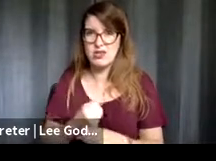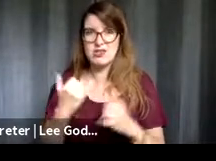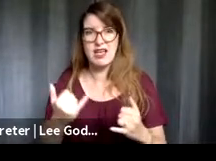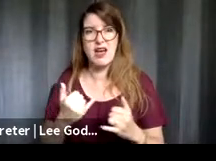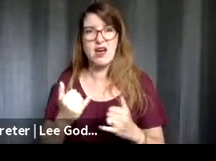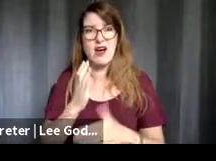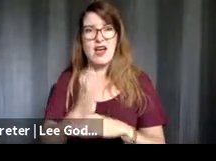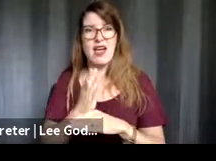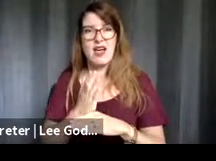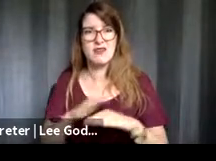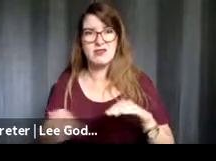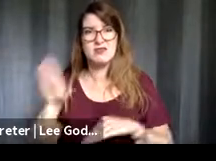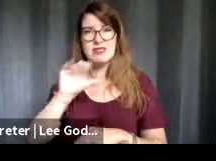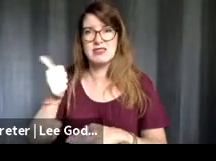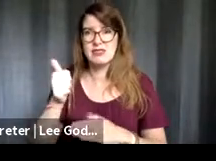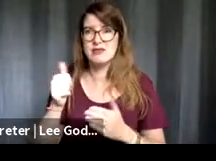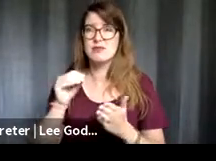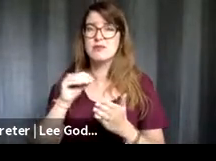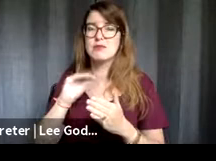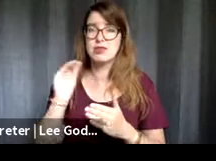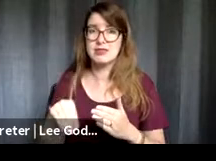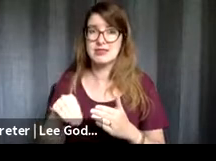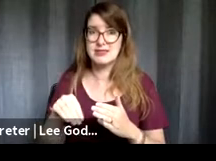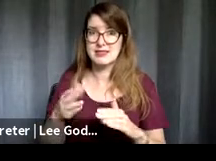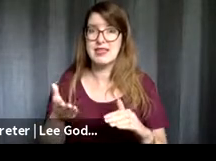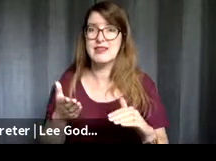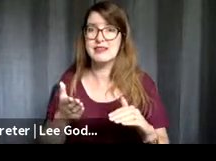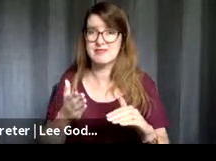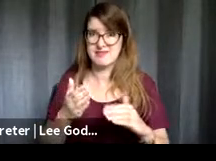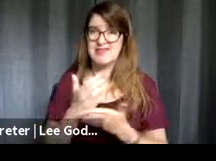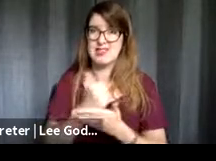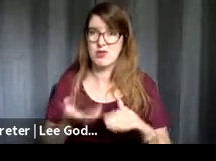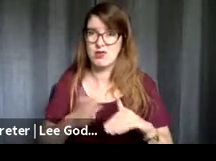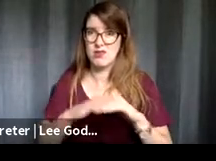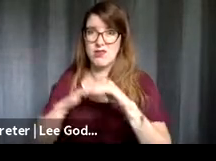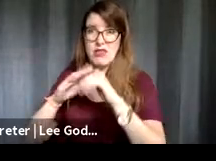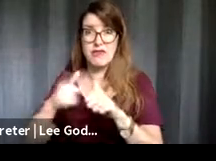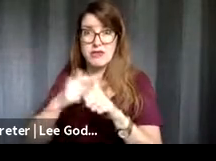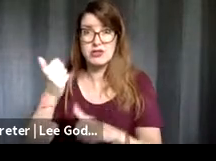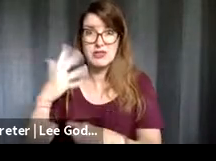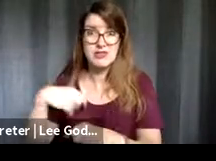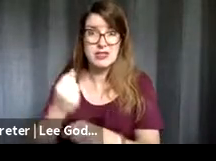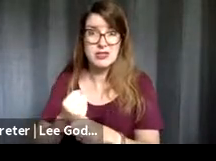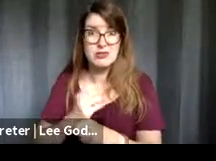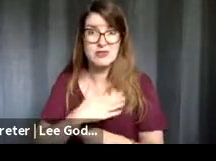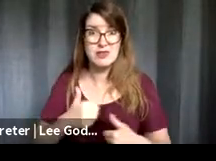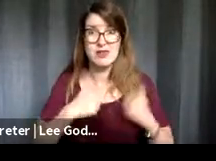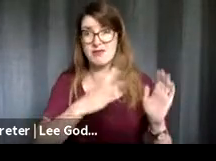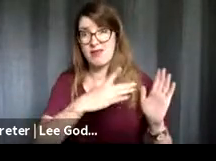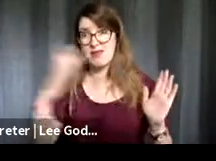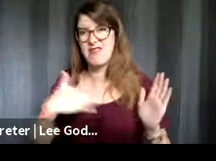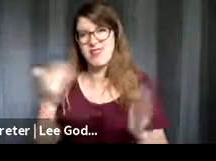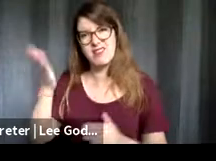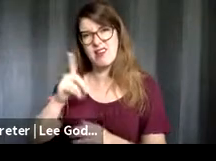more than a 10% annual salary increase over the first 15 years of my career, and we really felt like that was God's confirmation that we were doing the right